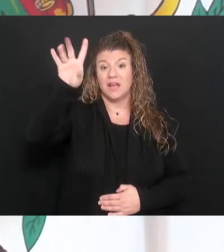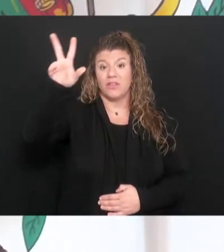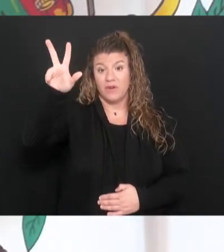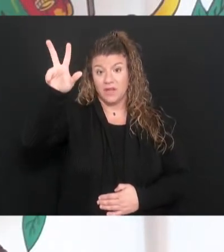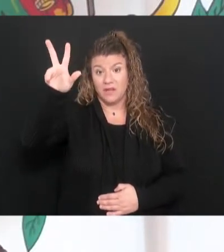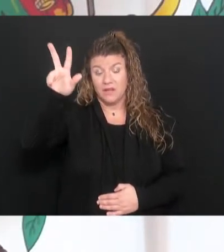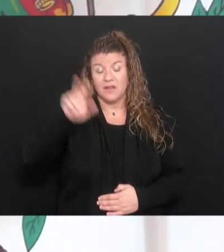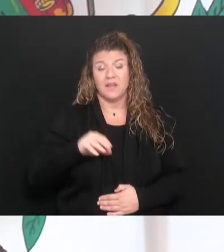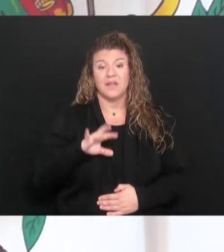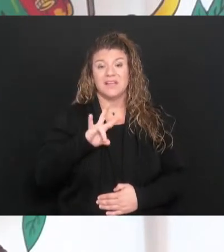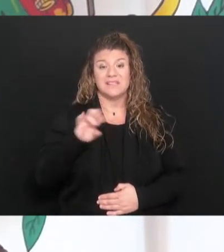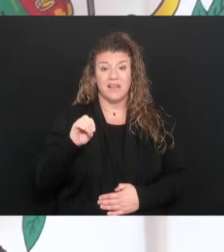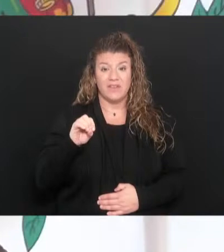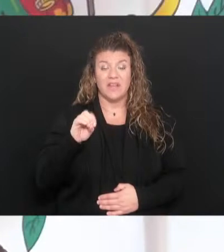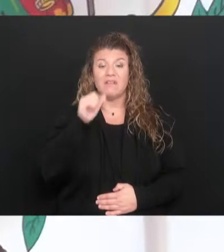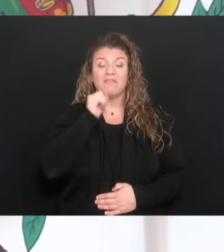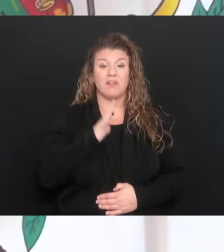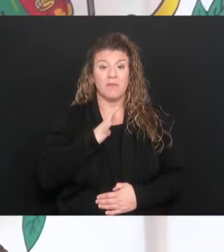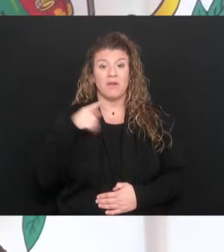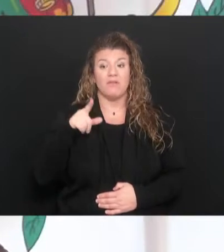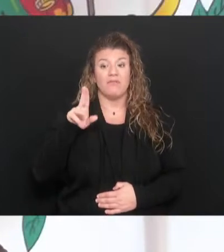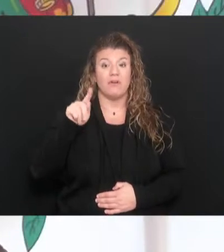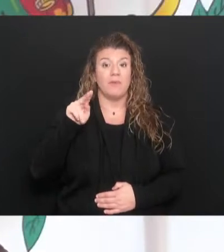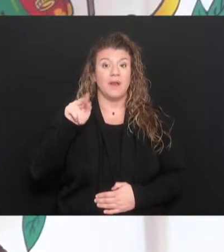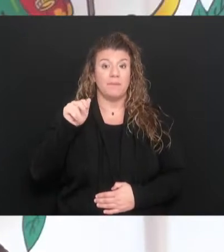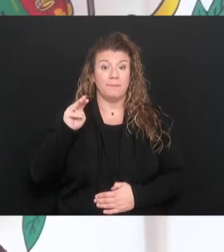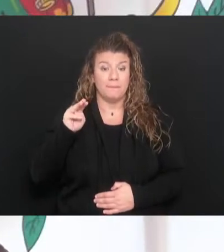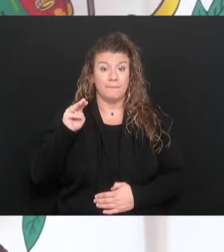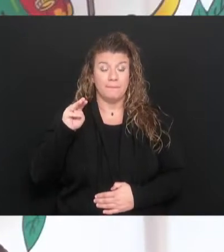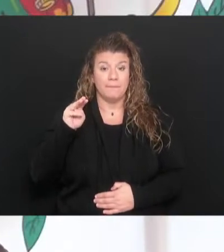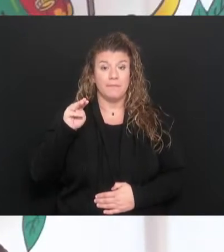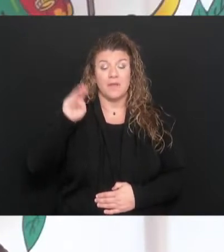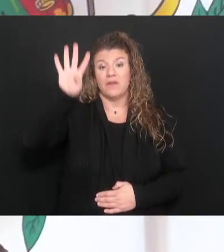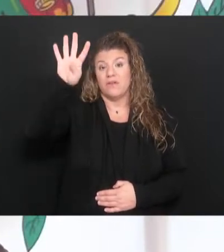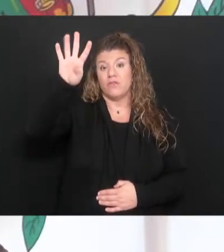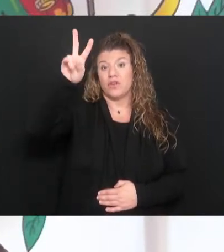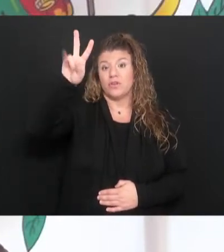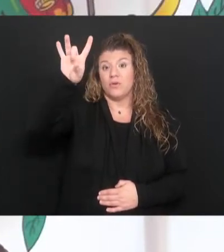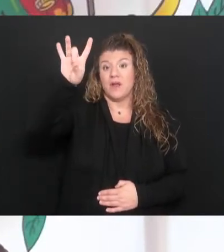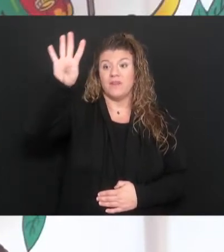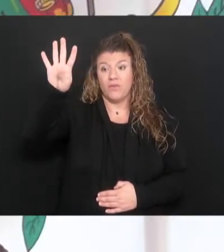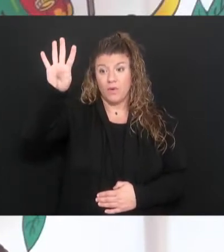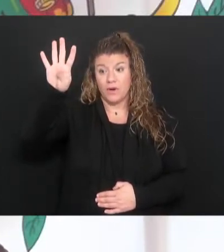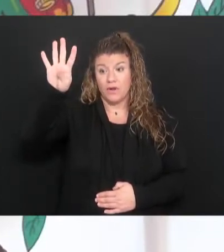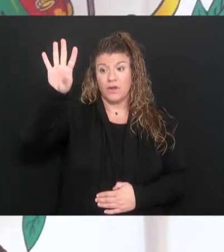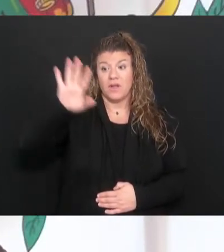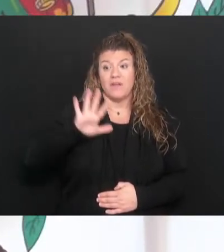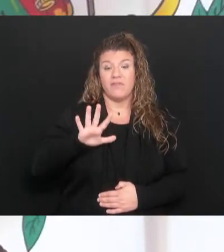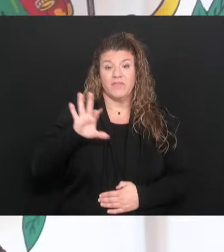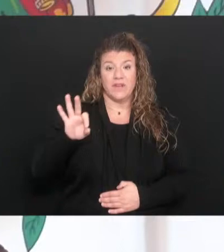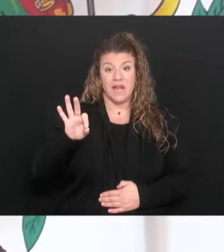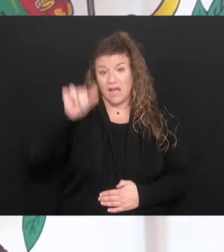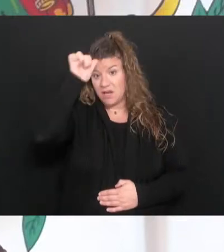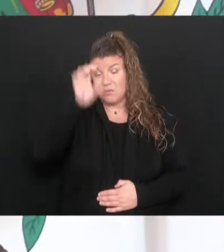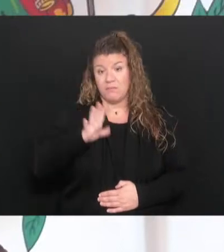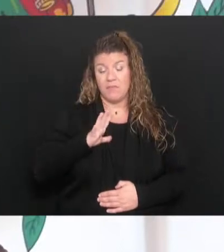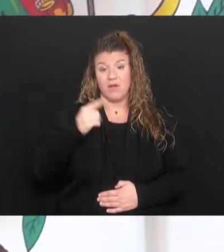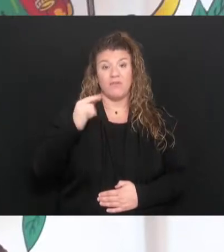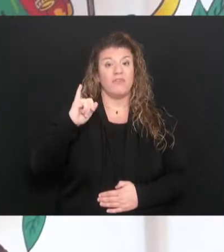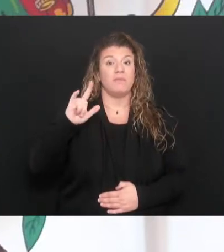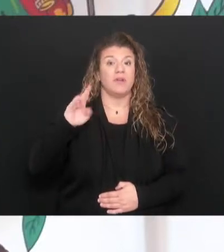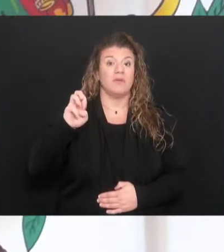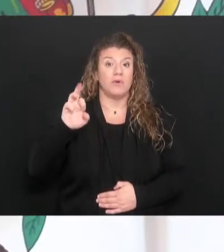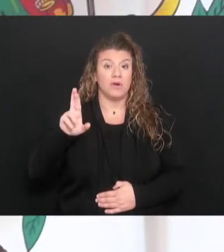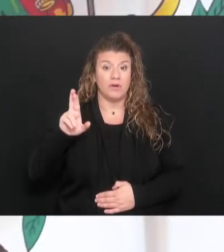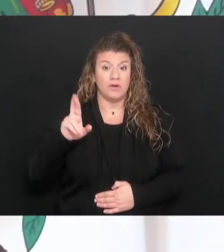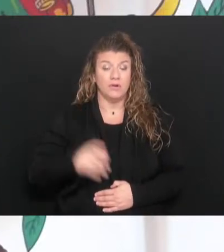4,283rd death, a 70-year-old female from Putnam County. The 4,284th death, a 59-year-old male from Gilmer